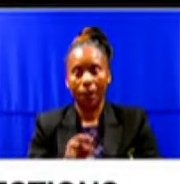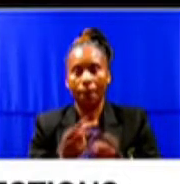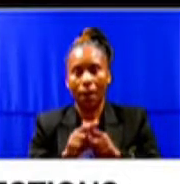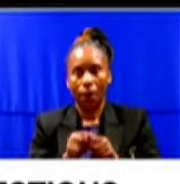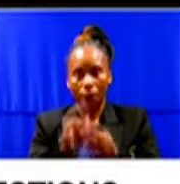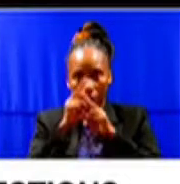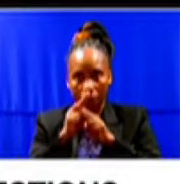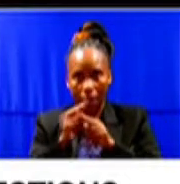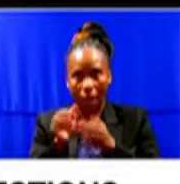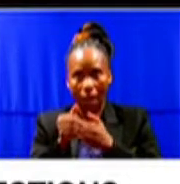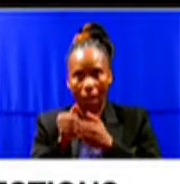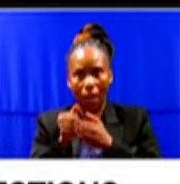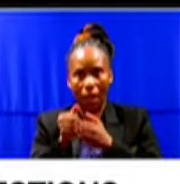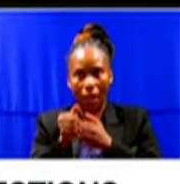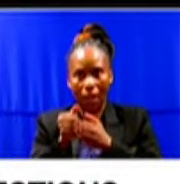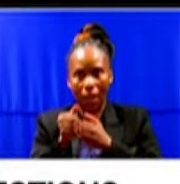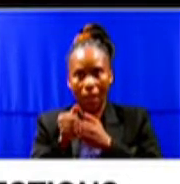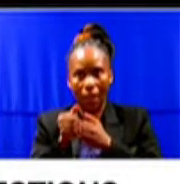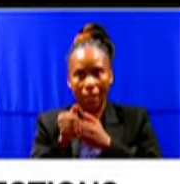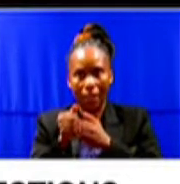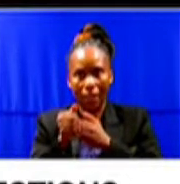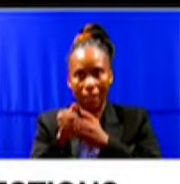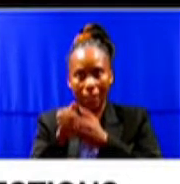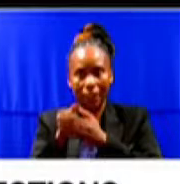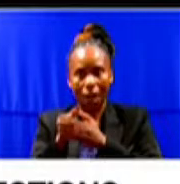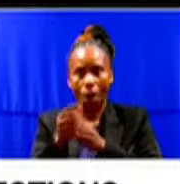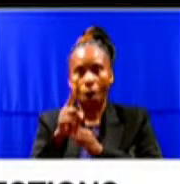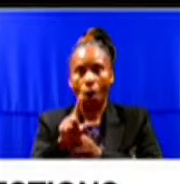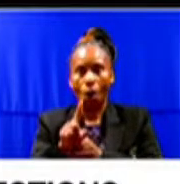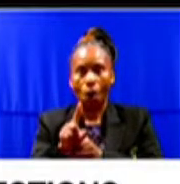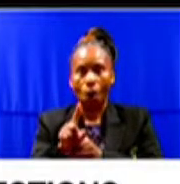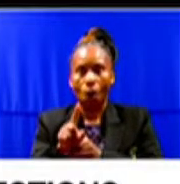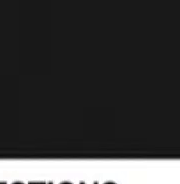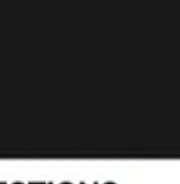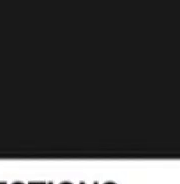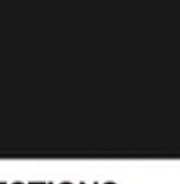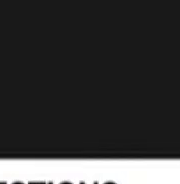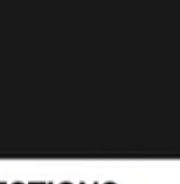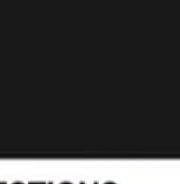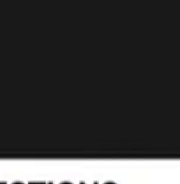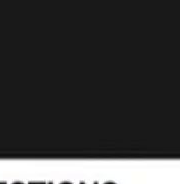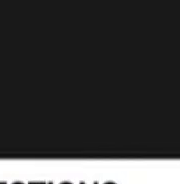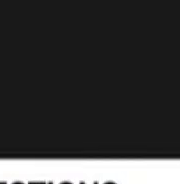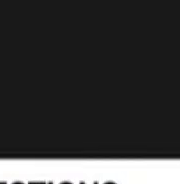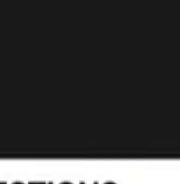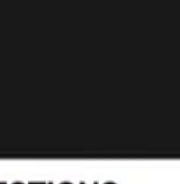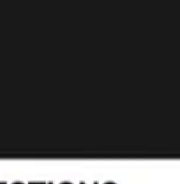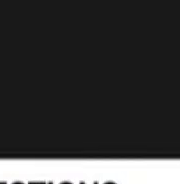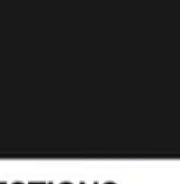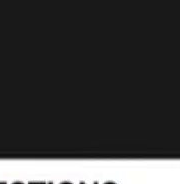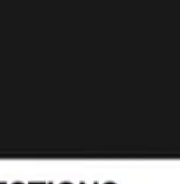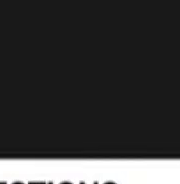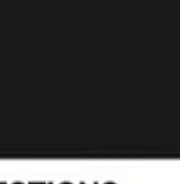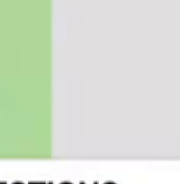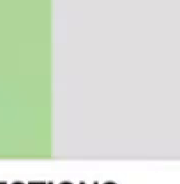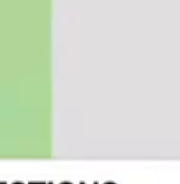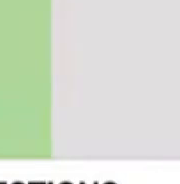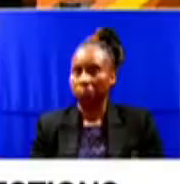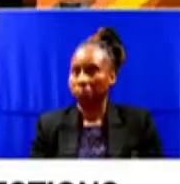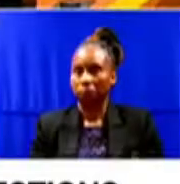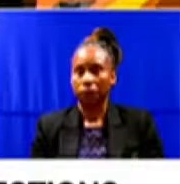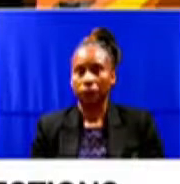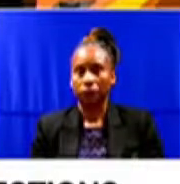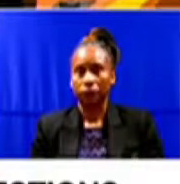the Opposition. Thank you. Thank you very much, Deputy Speaker. Mr. President, once again, you've tiptoed around the elephant in the